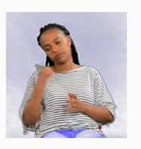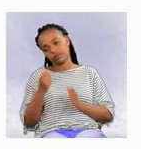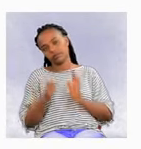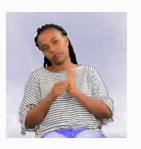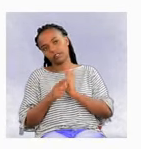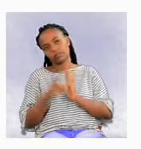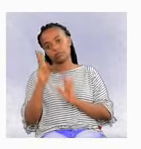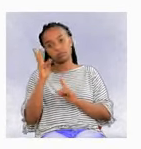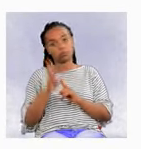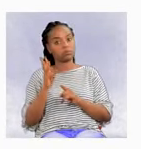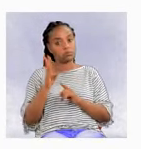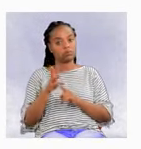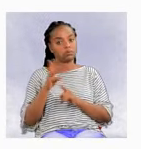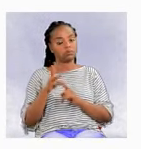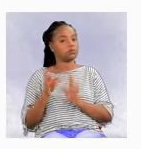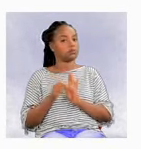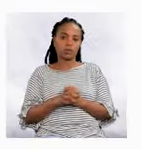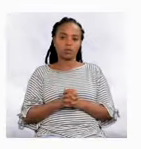6.